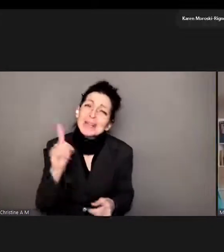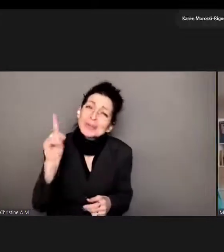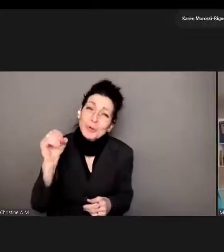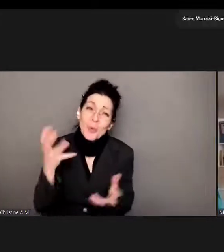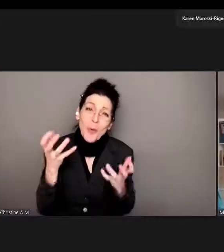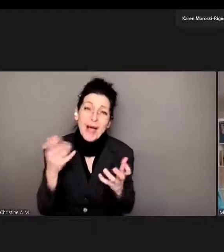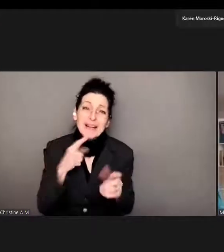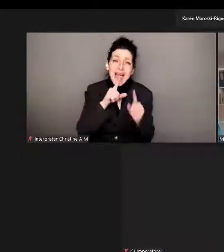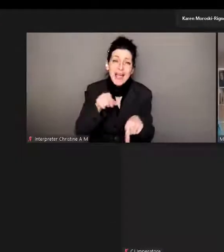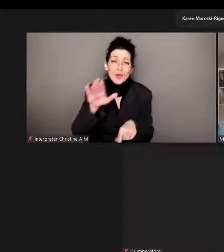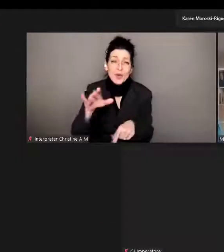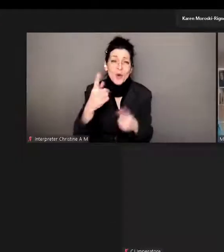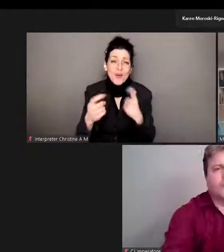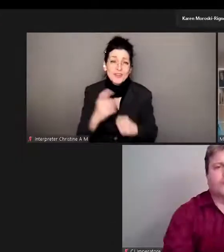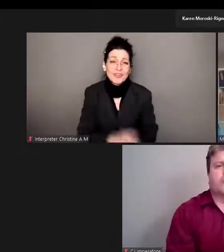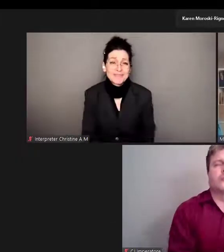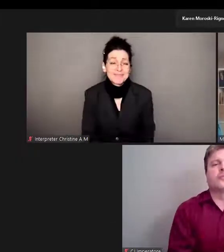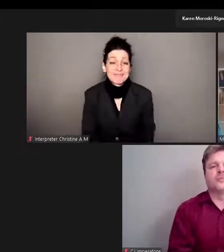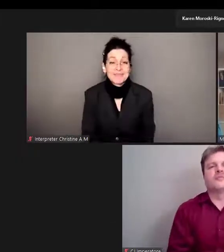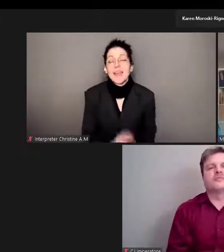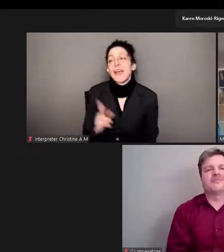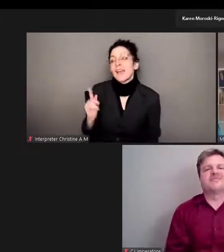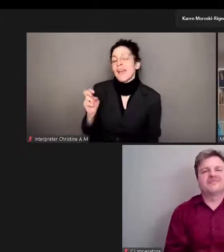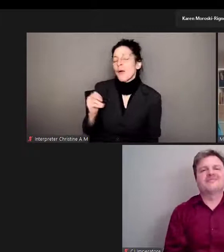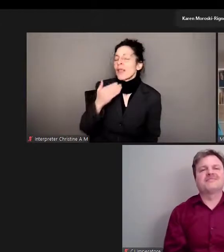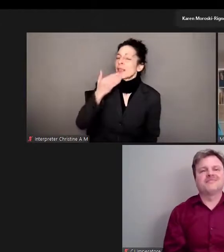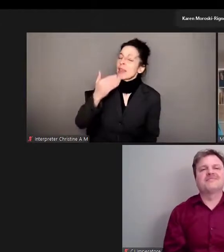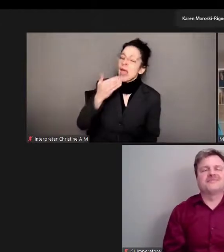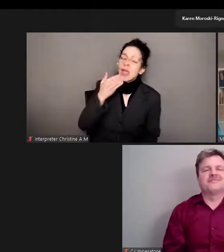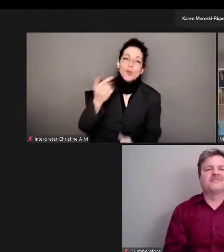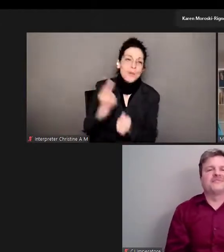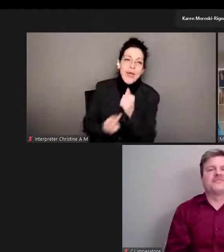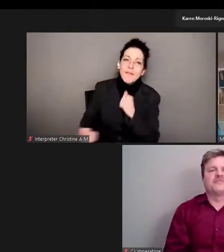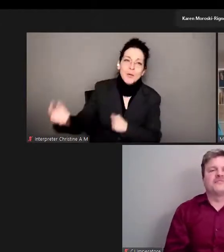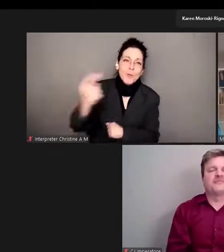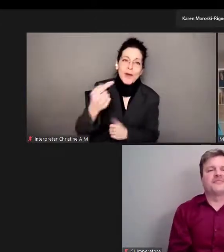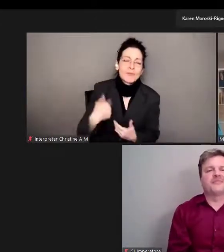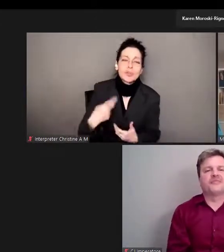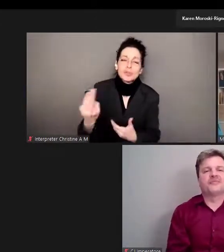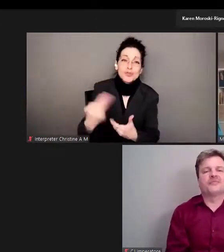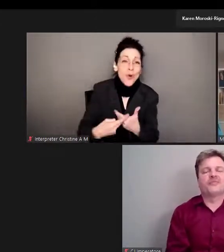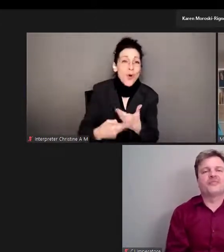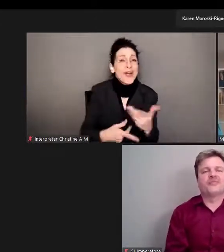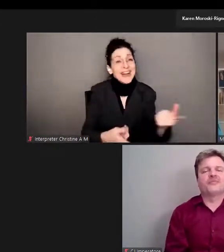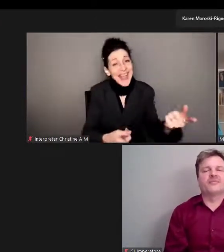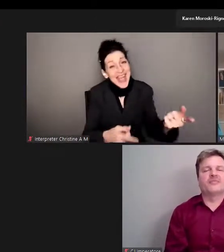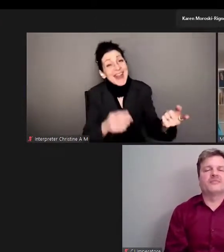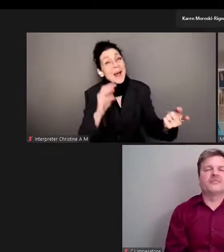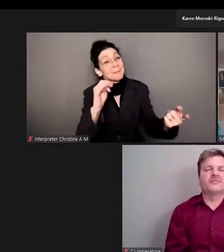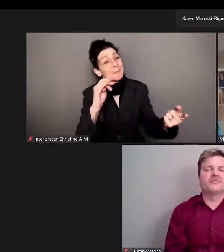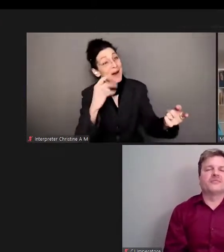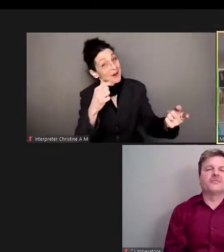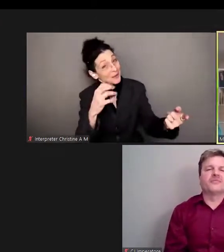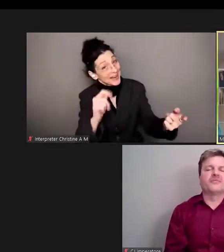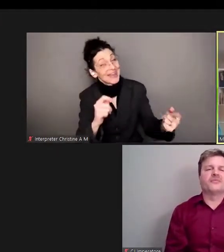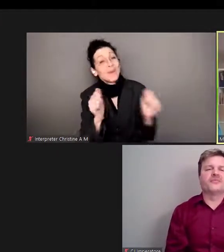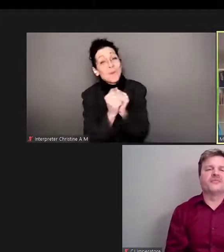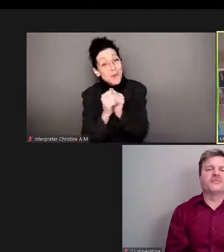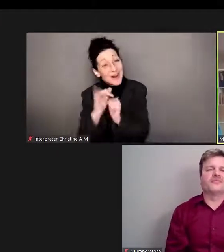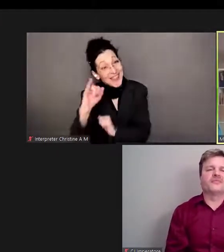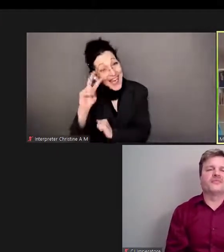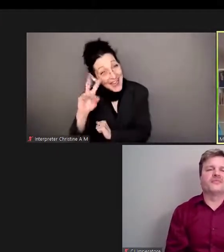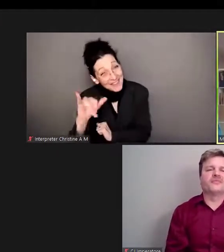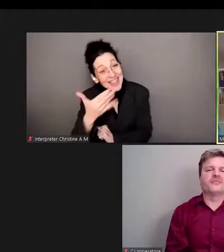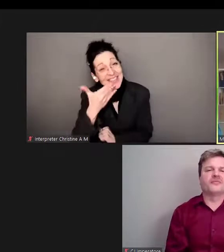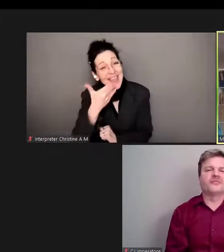Thank you so much, everyone, for joining us today. And thank you especially to Margaret and Ivy for sharing their afternoon with us. Hey, thank you